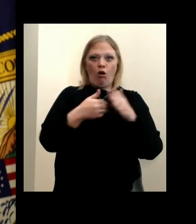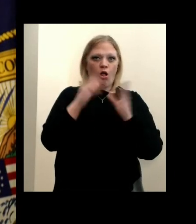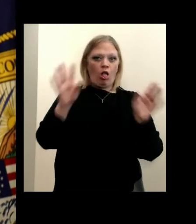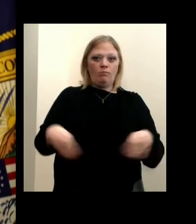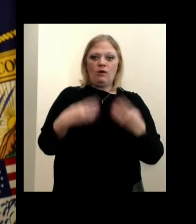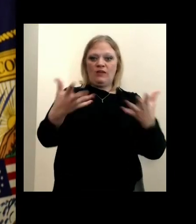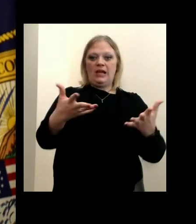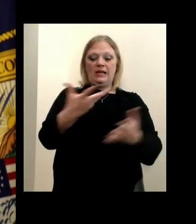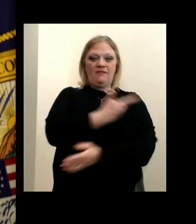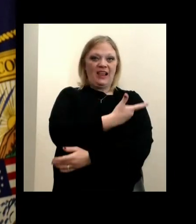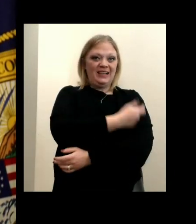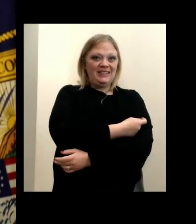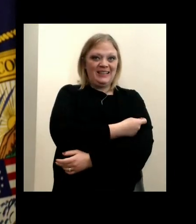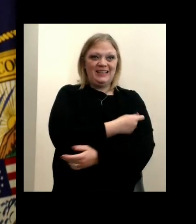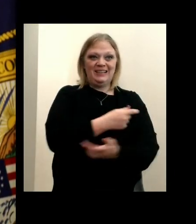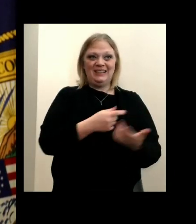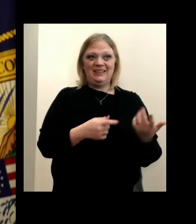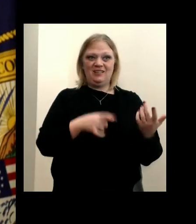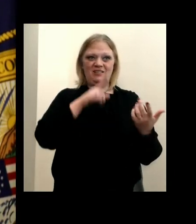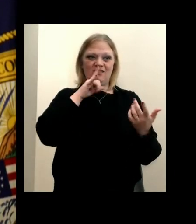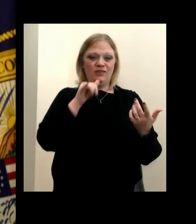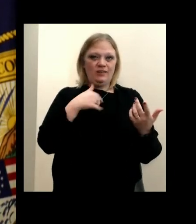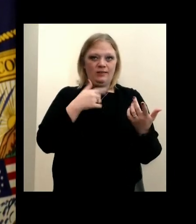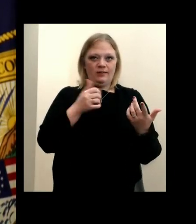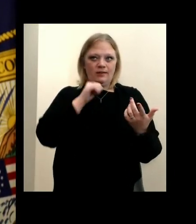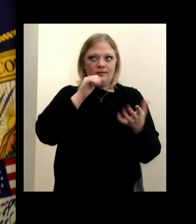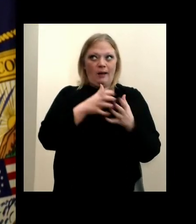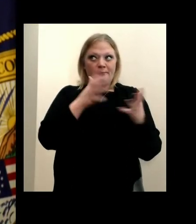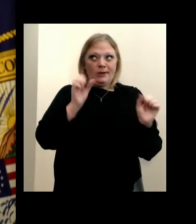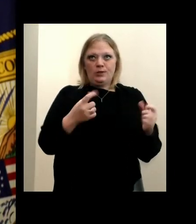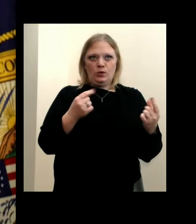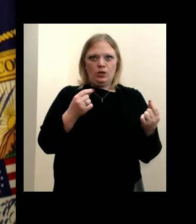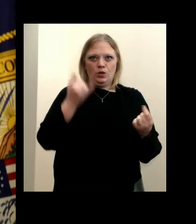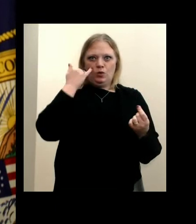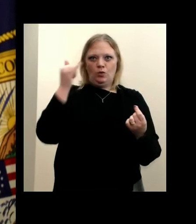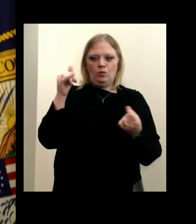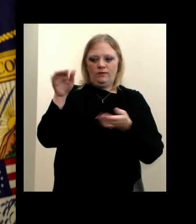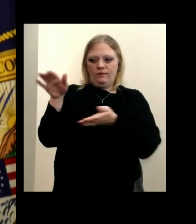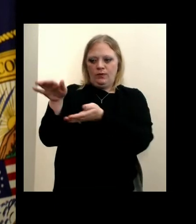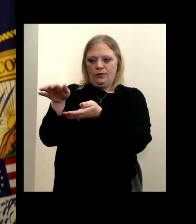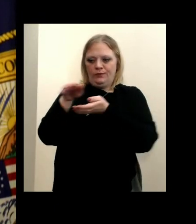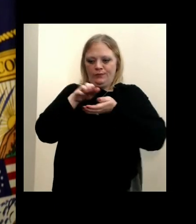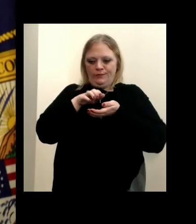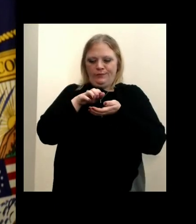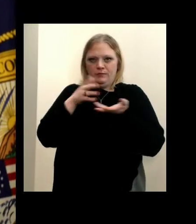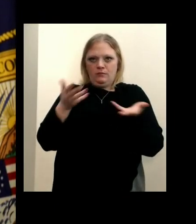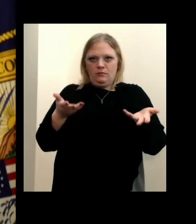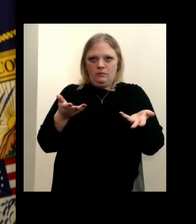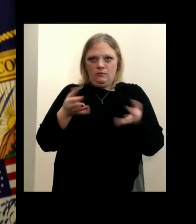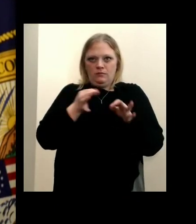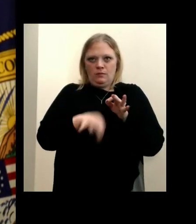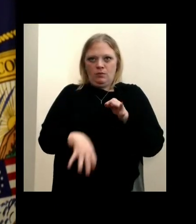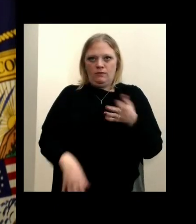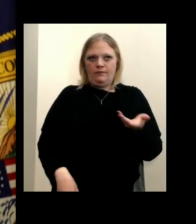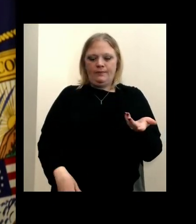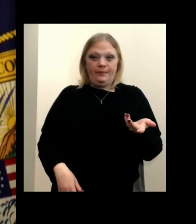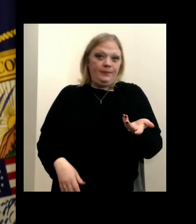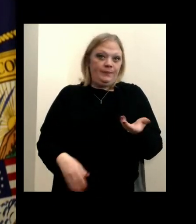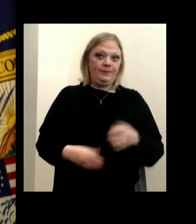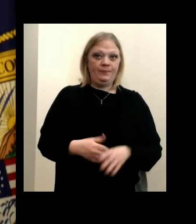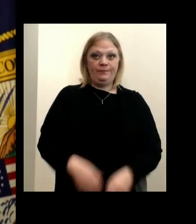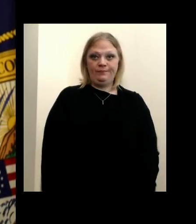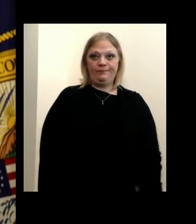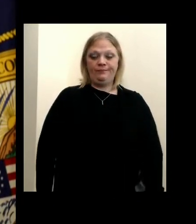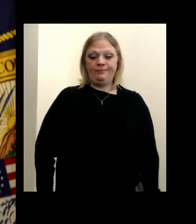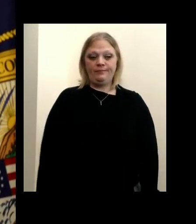vaccine. There's really not much you can do when you're not receiving that much vaccine. It's as simple as that. I think it's important